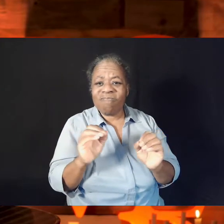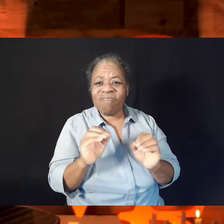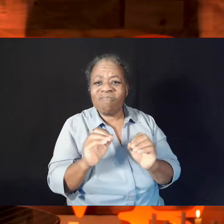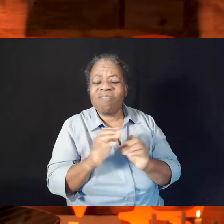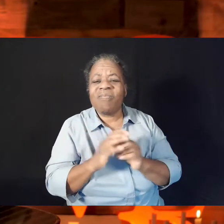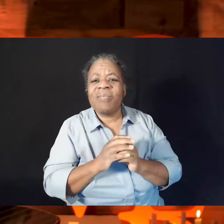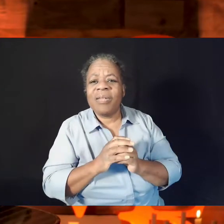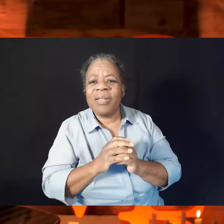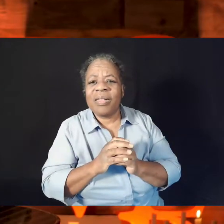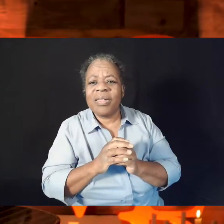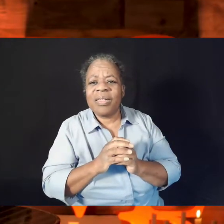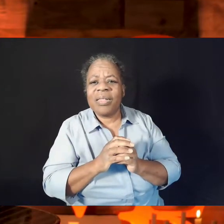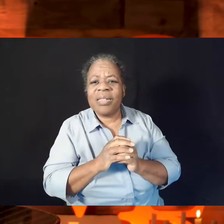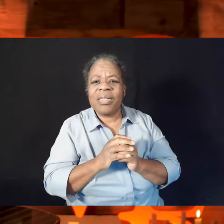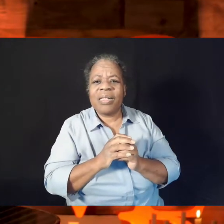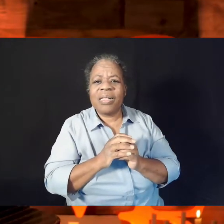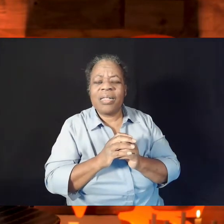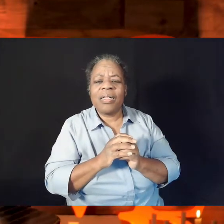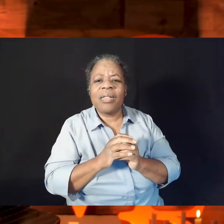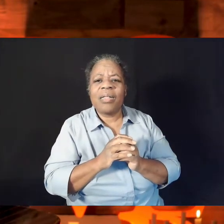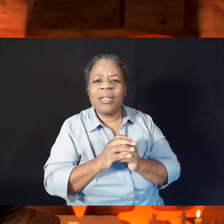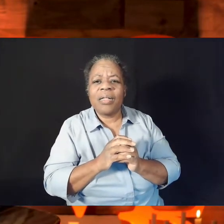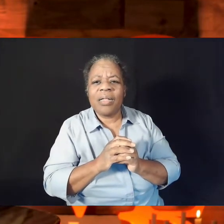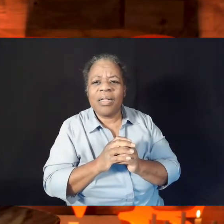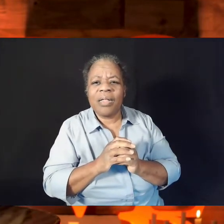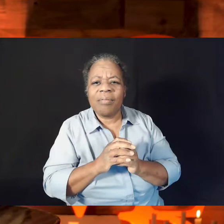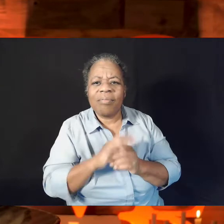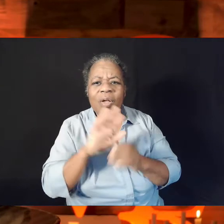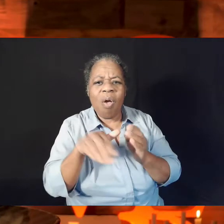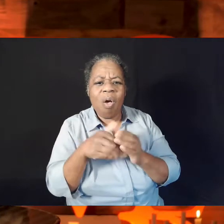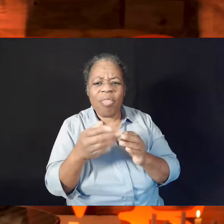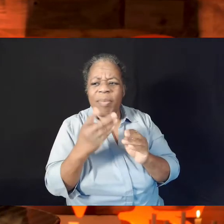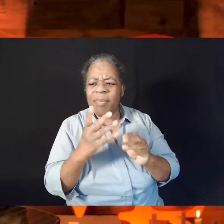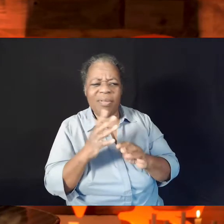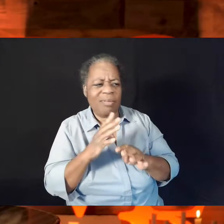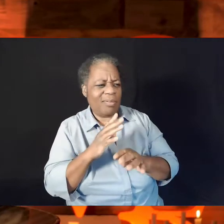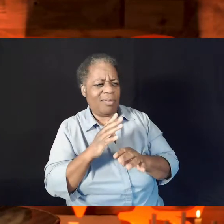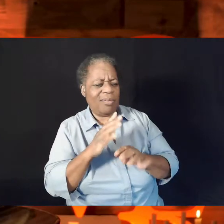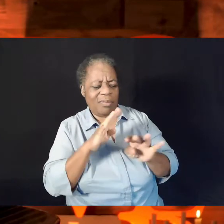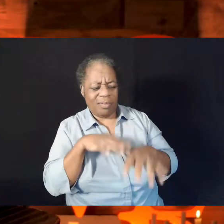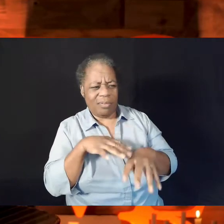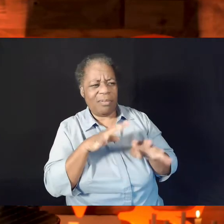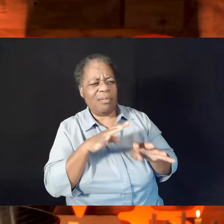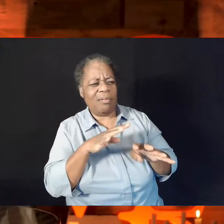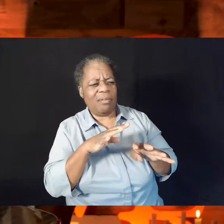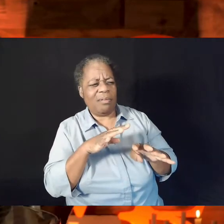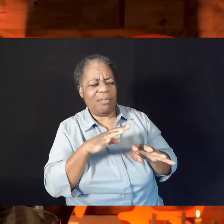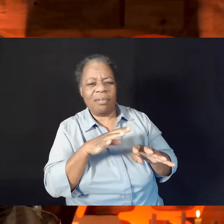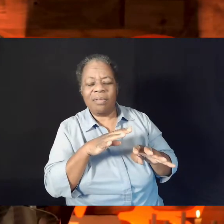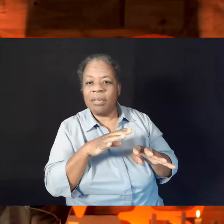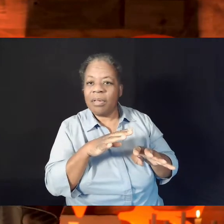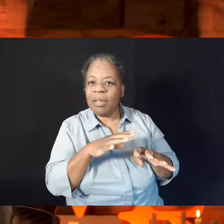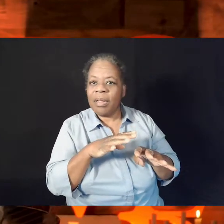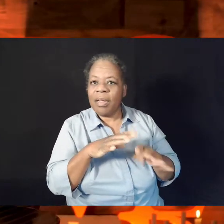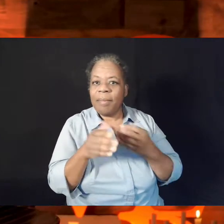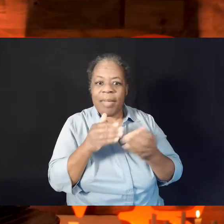something that stigmatized her in sight of all those around her. I wonder if in her